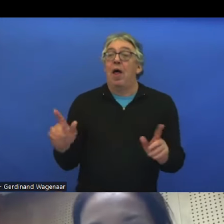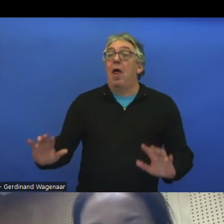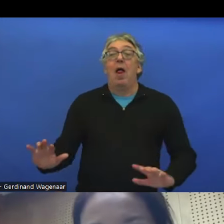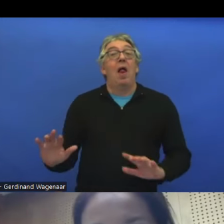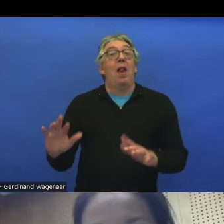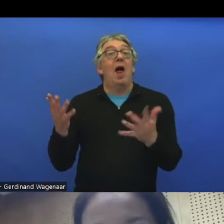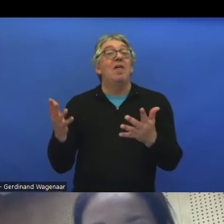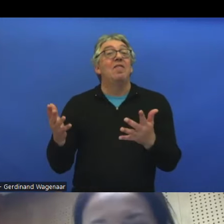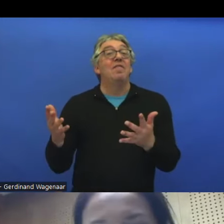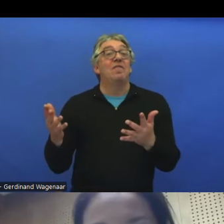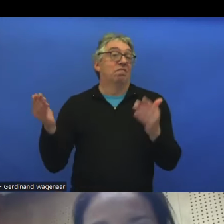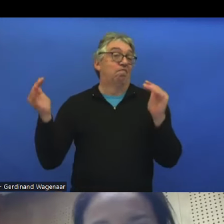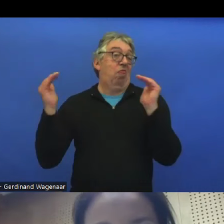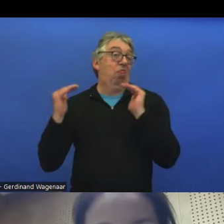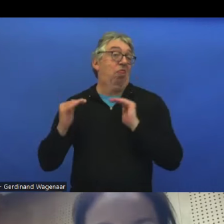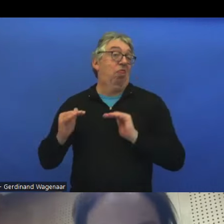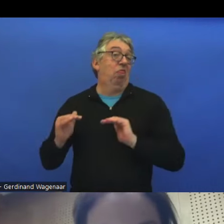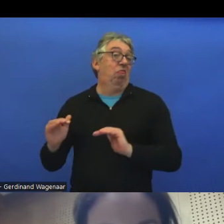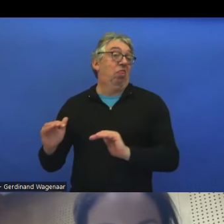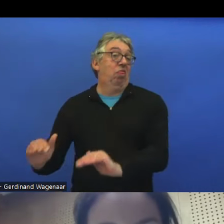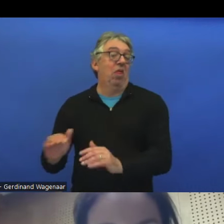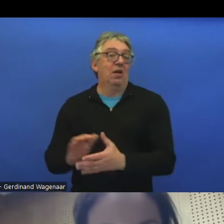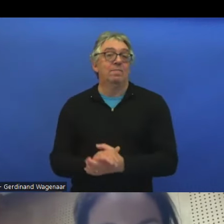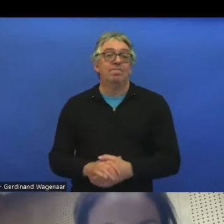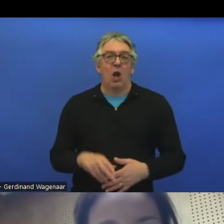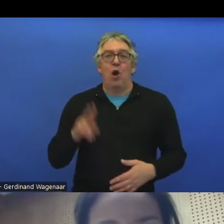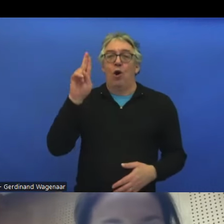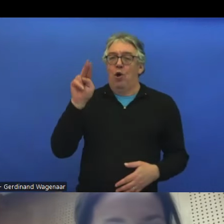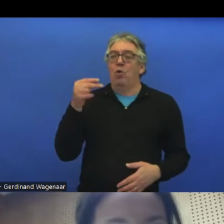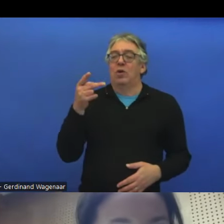And this is an area that we're trying, as UNHCR,